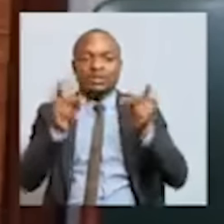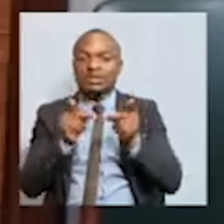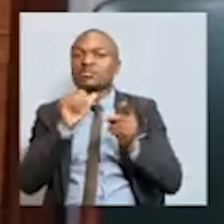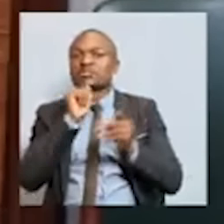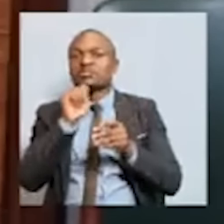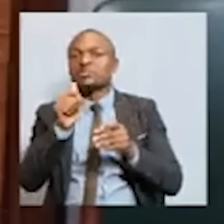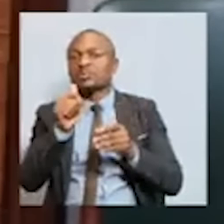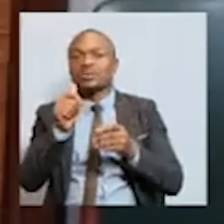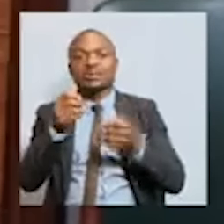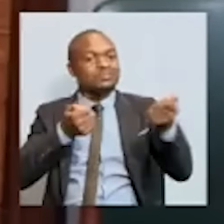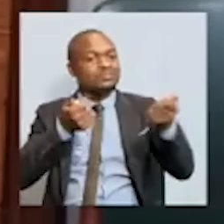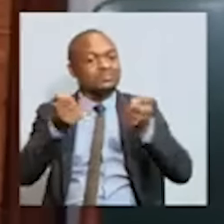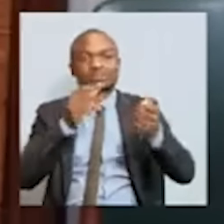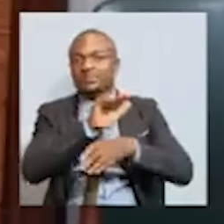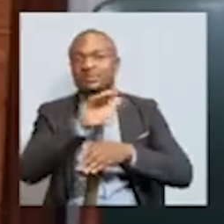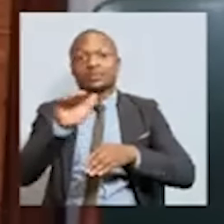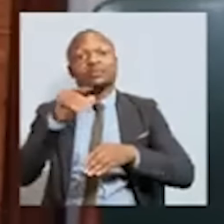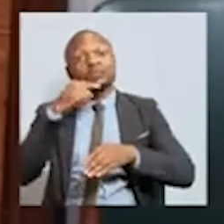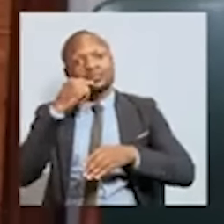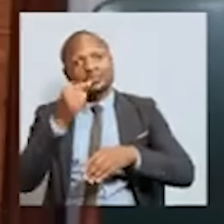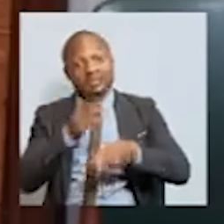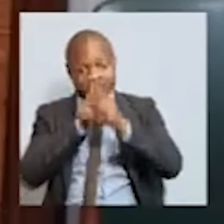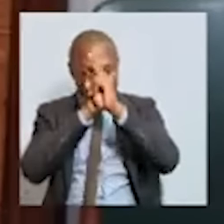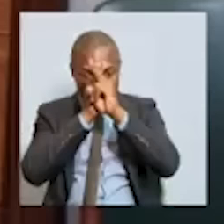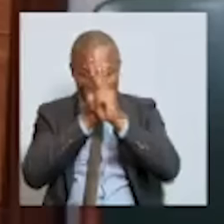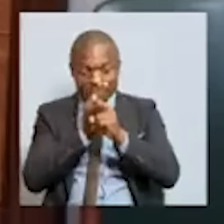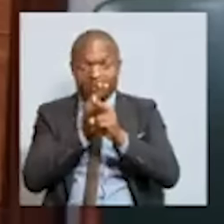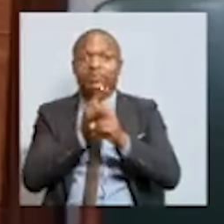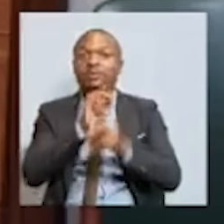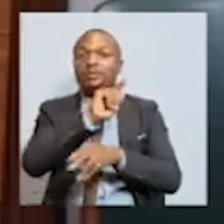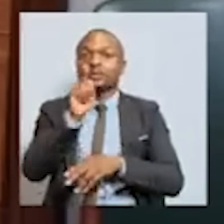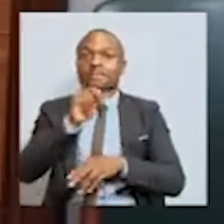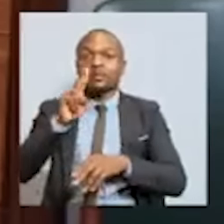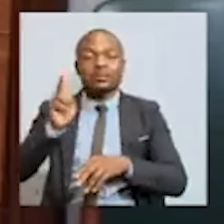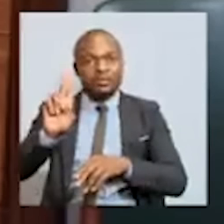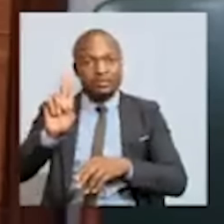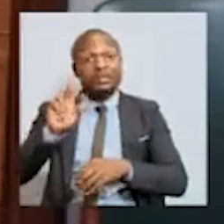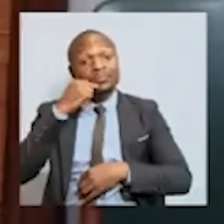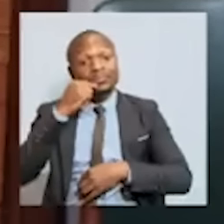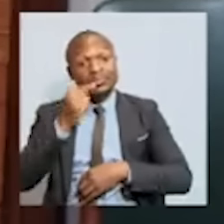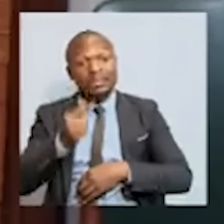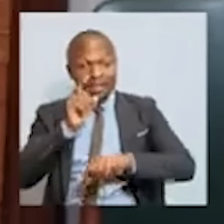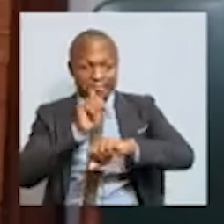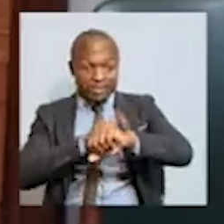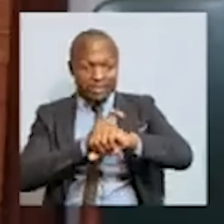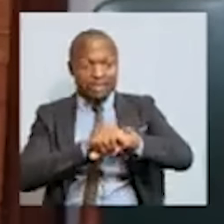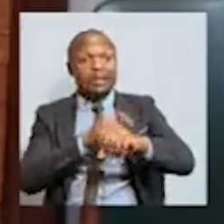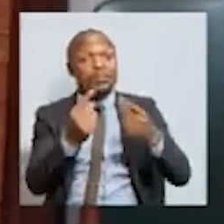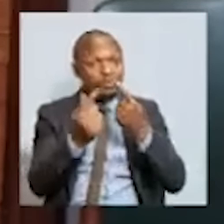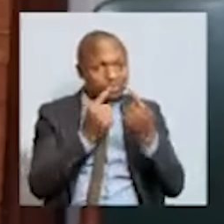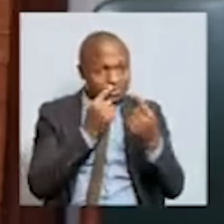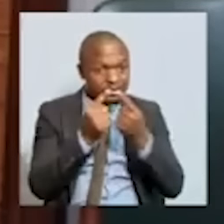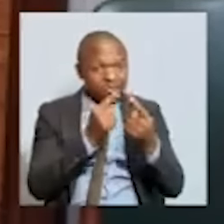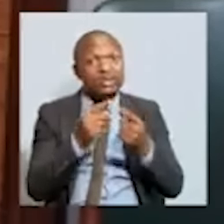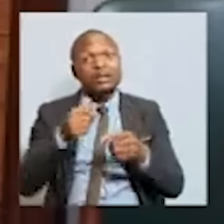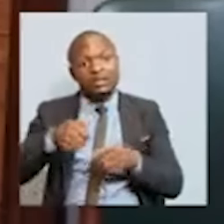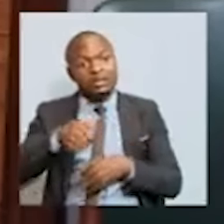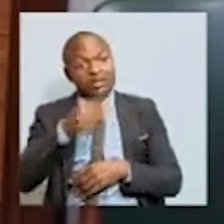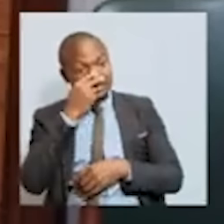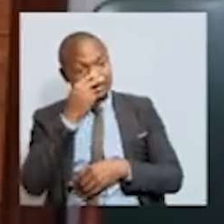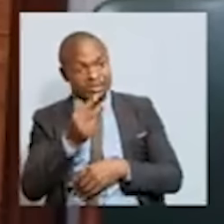park, as alleged by Mr. Munir Zulu, MP. He stated that during the conversation, he witnessed